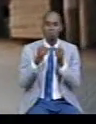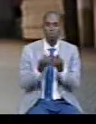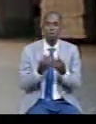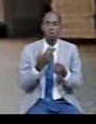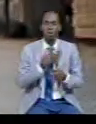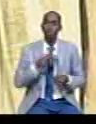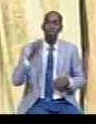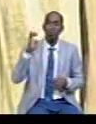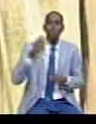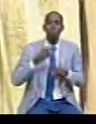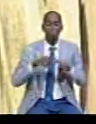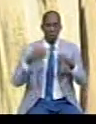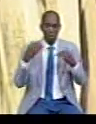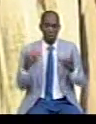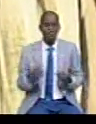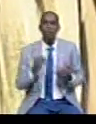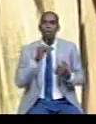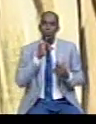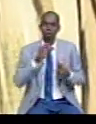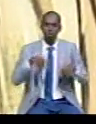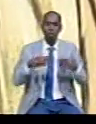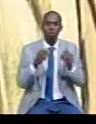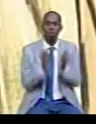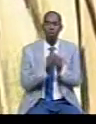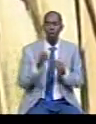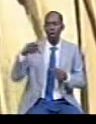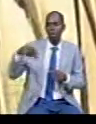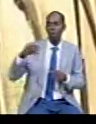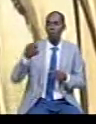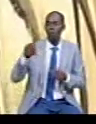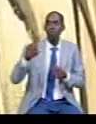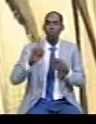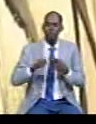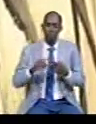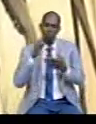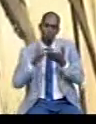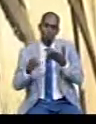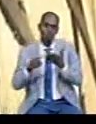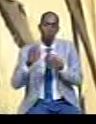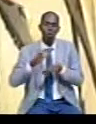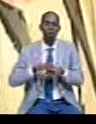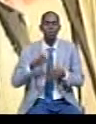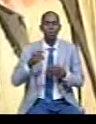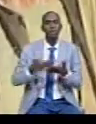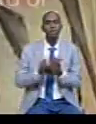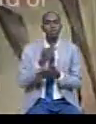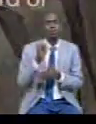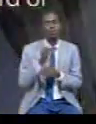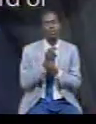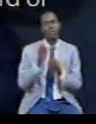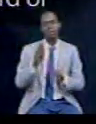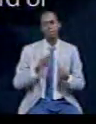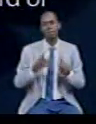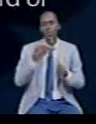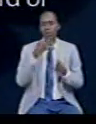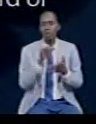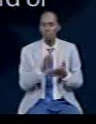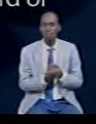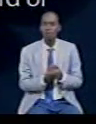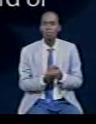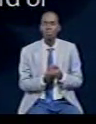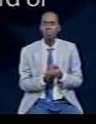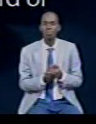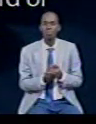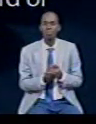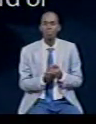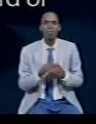evangelism. But now he was going with Paul to follow up on those people. And then it says that we go again and visit our